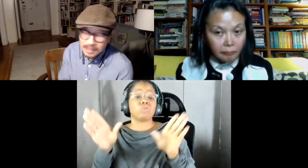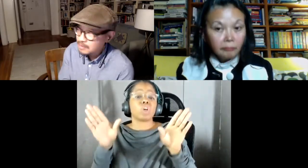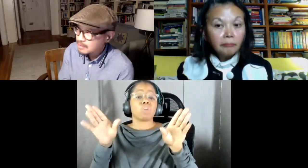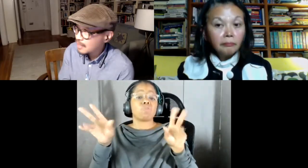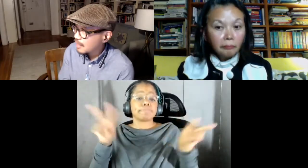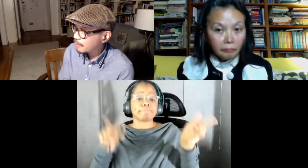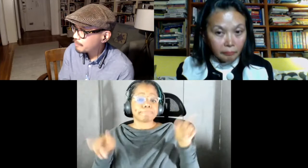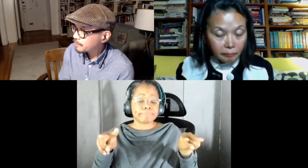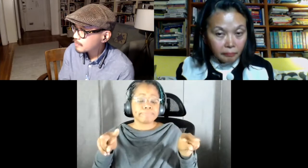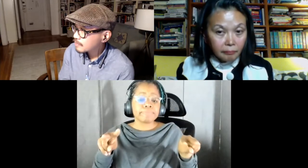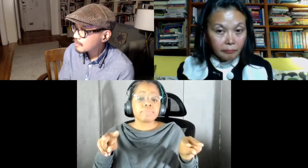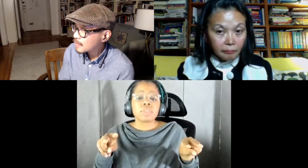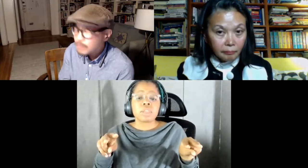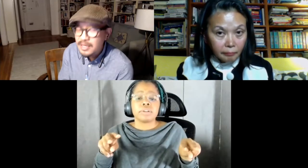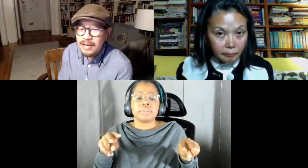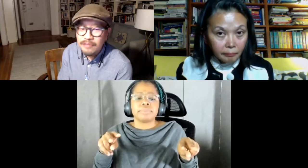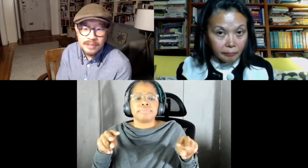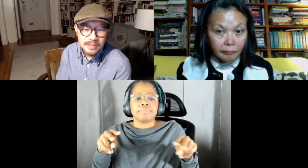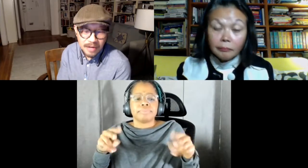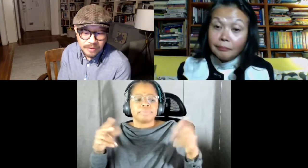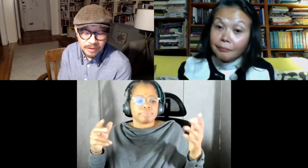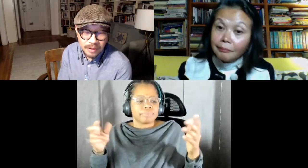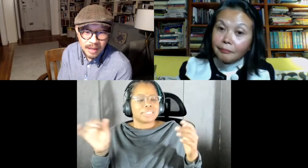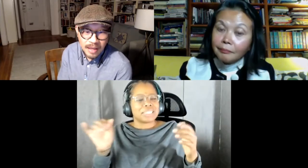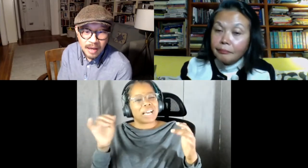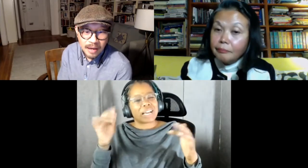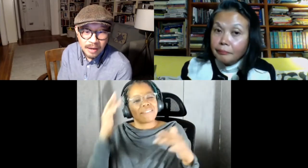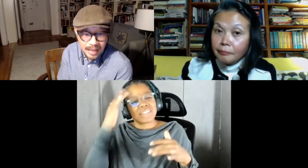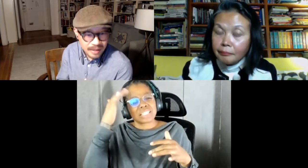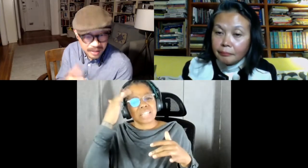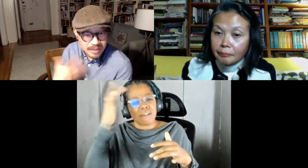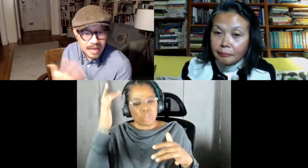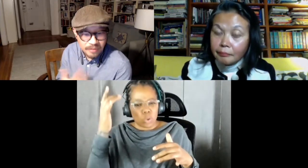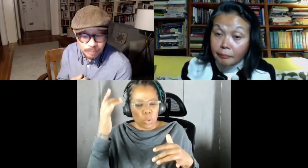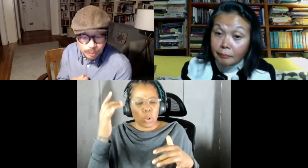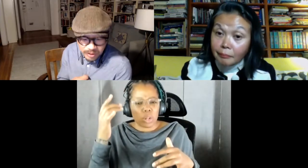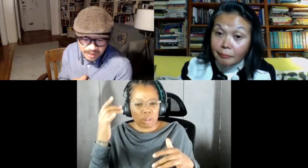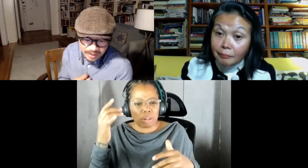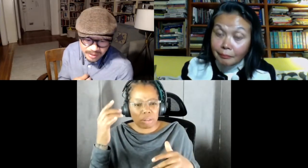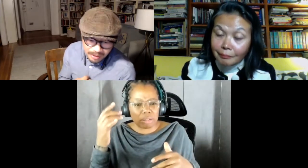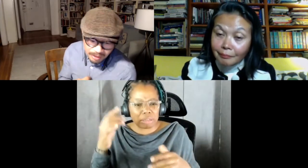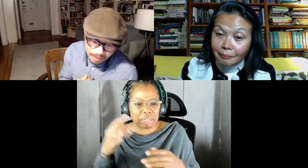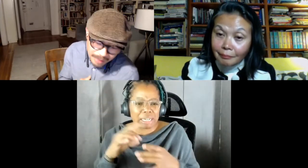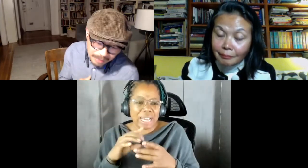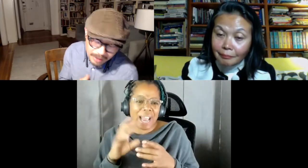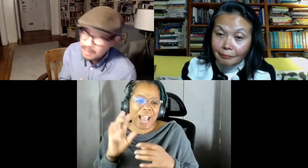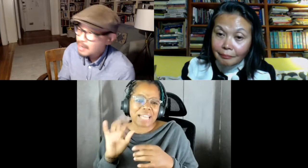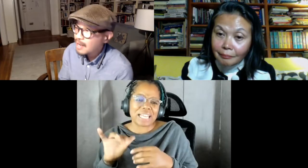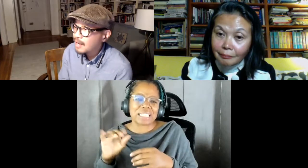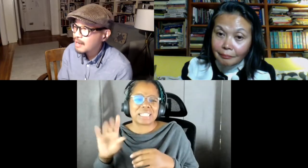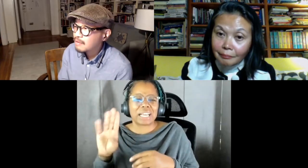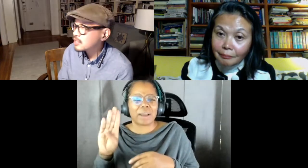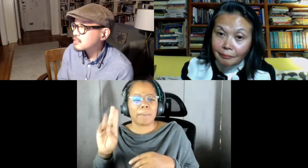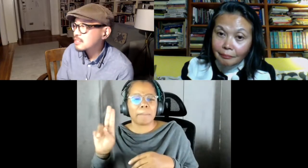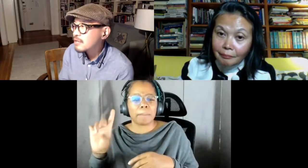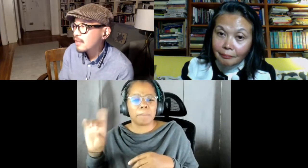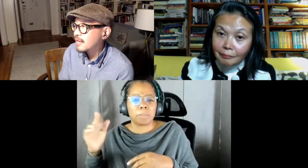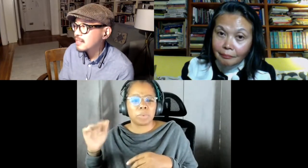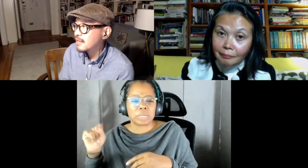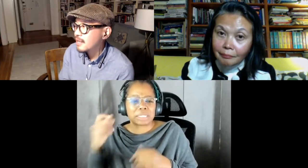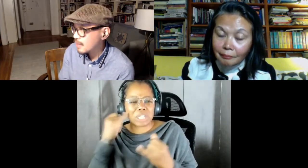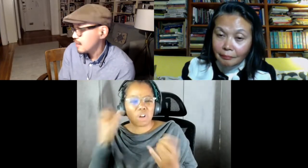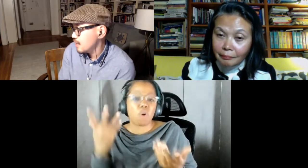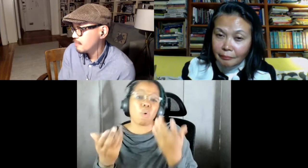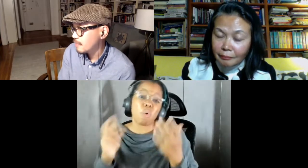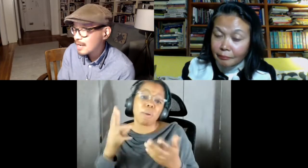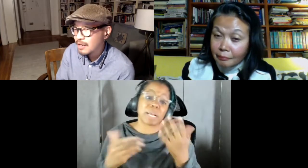which is just kind of philosophical, and it's kind of a Buddhist idea, or maybe just a general